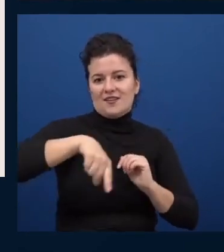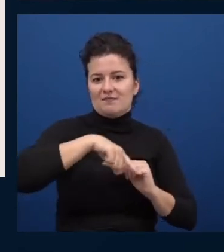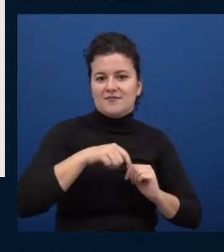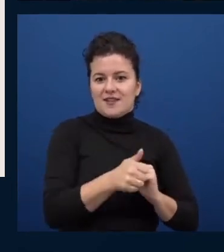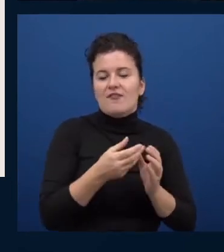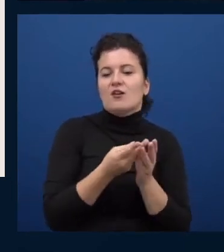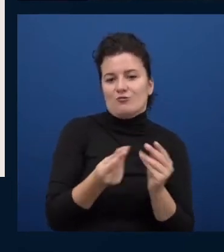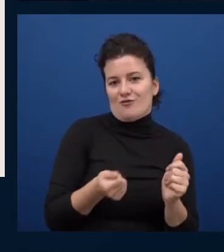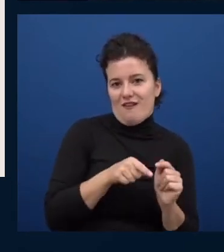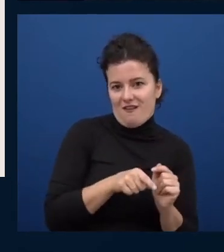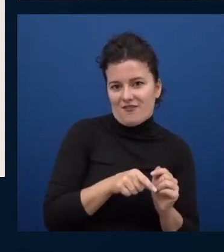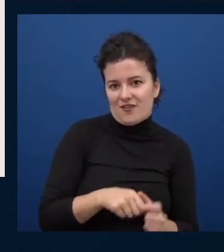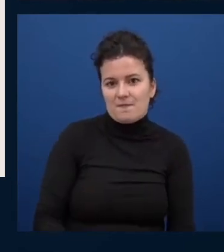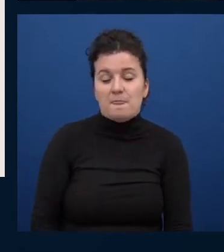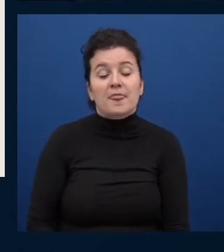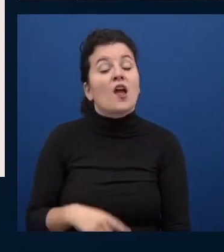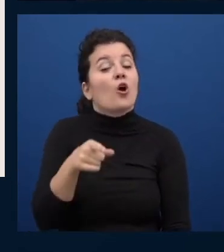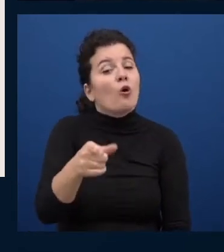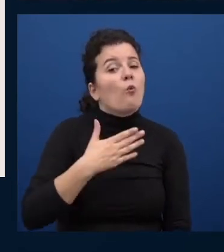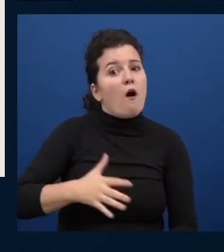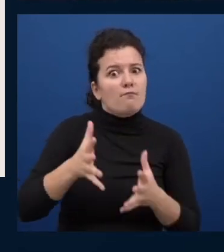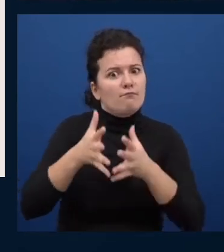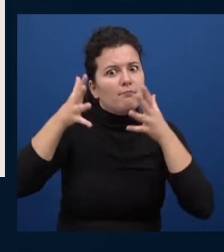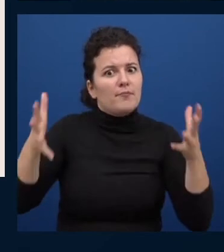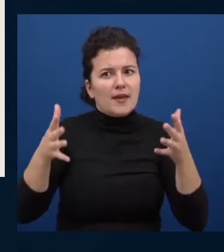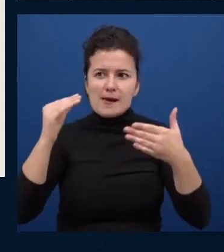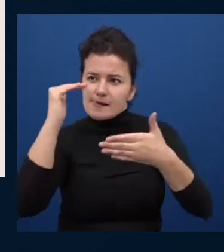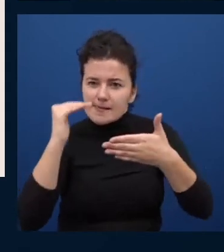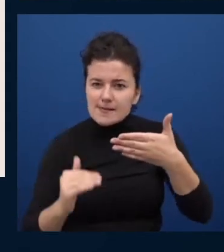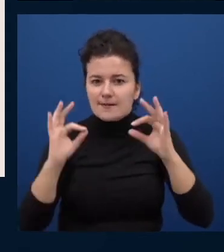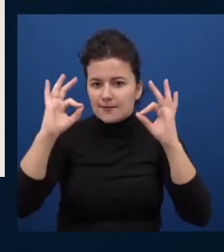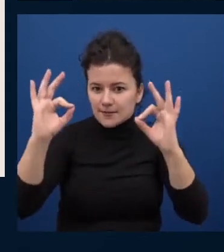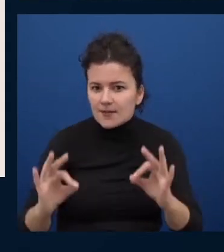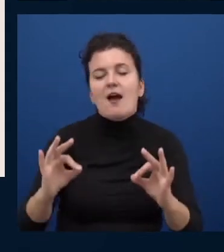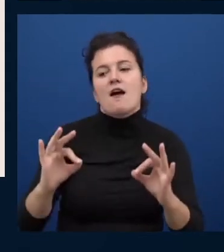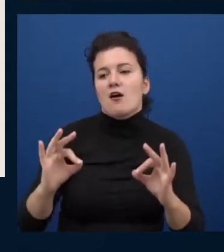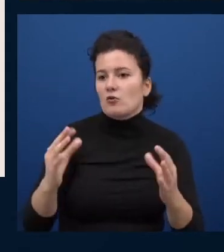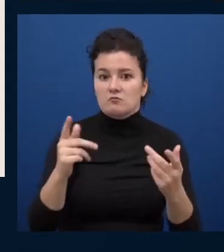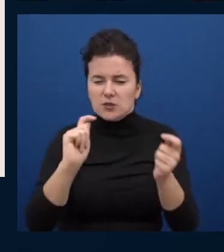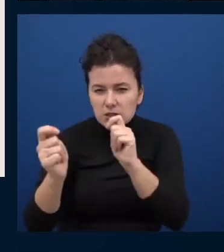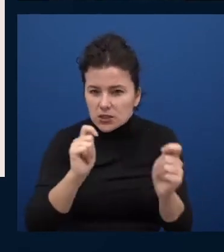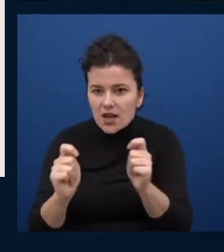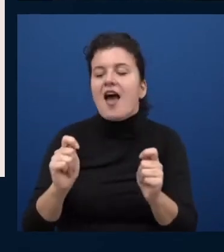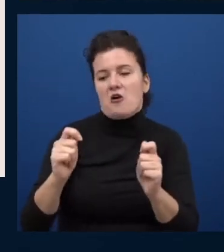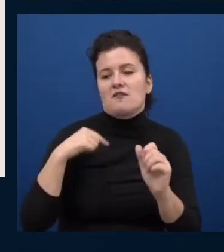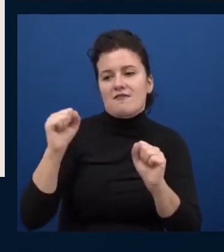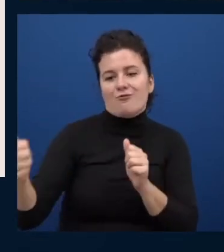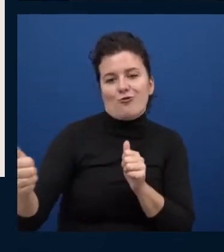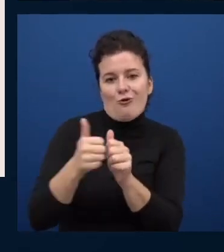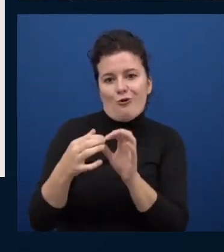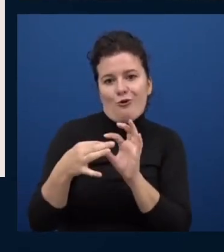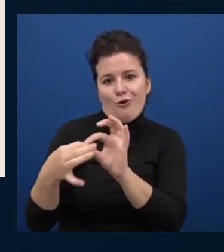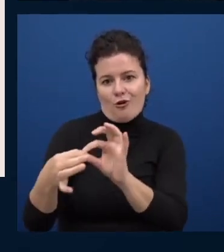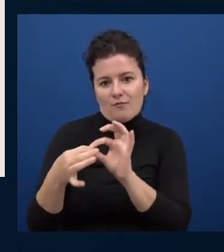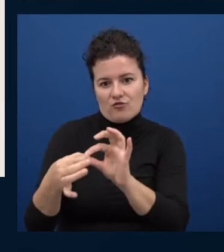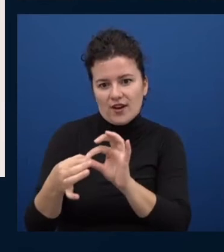a larger feature, of course we want to collaborate on that. And we also have a list of up for grabs tasks